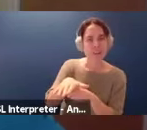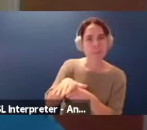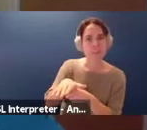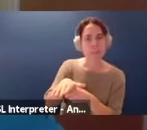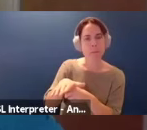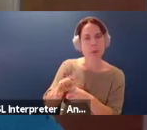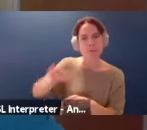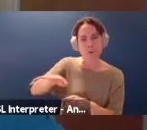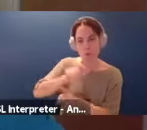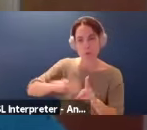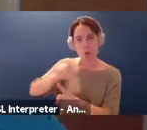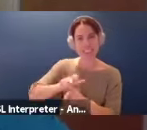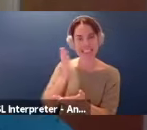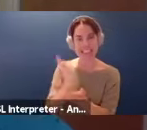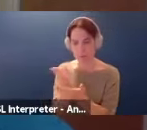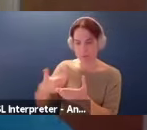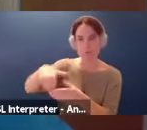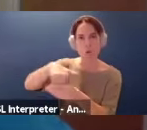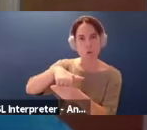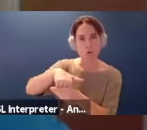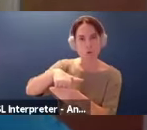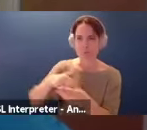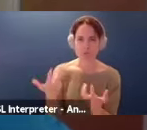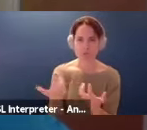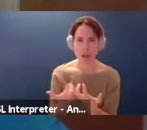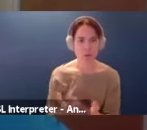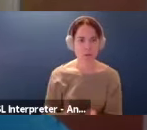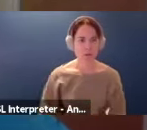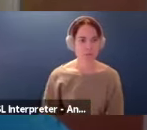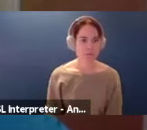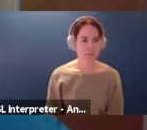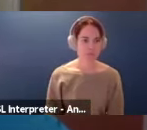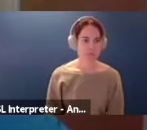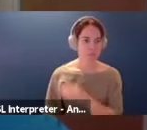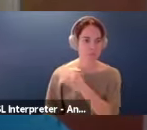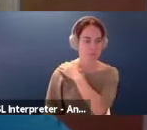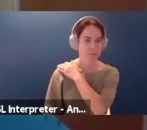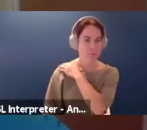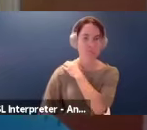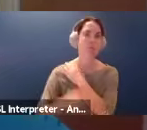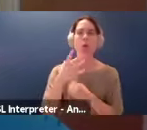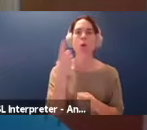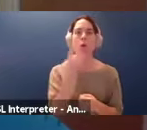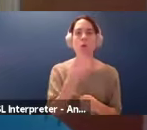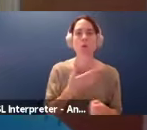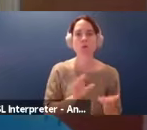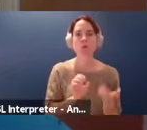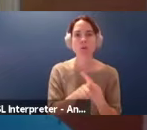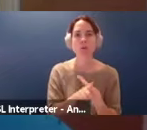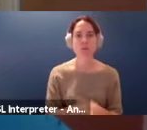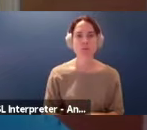is there anybody who wants to speak to that question